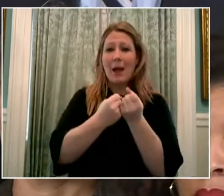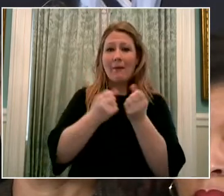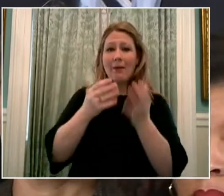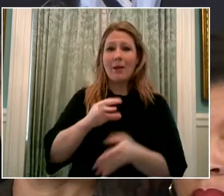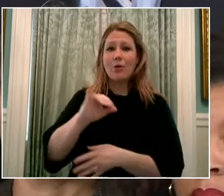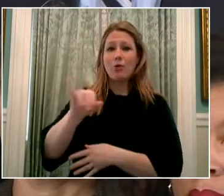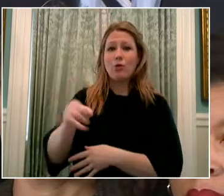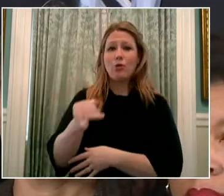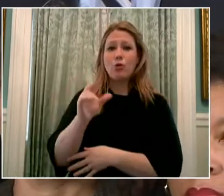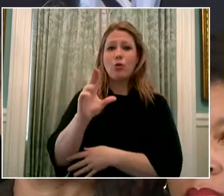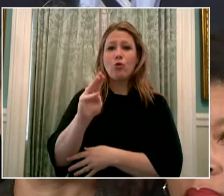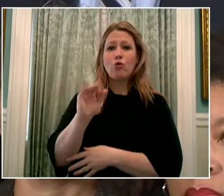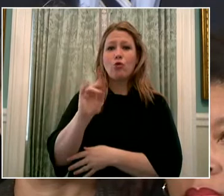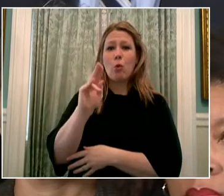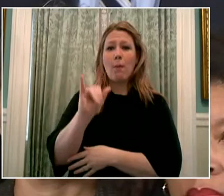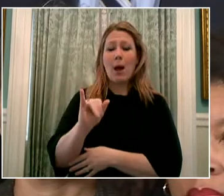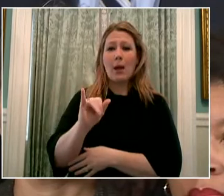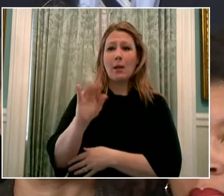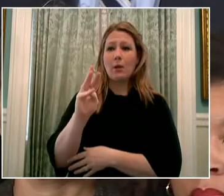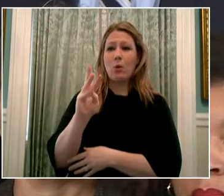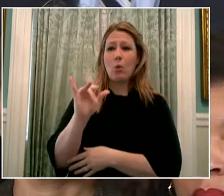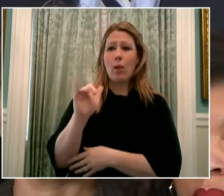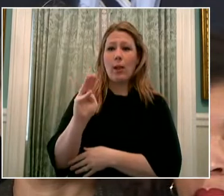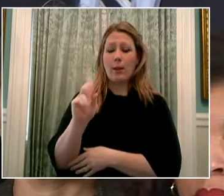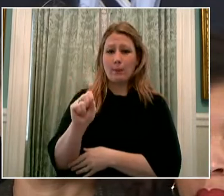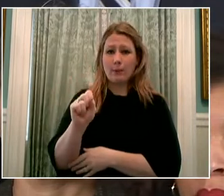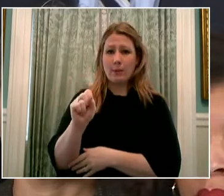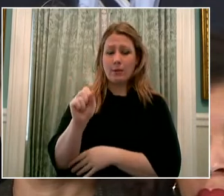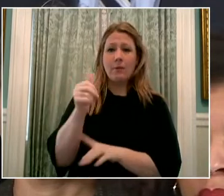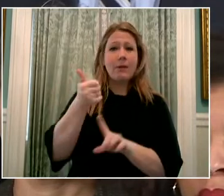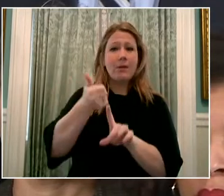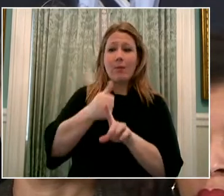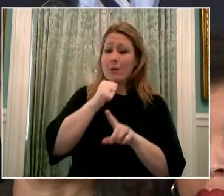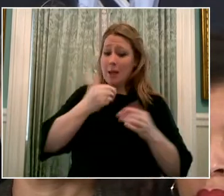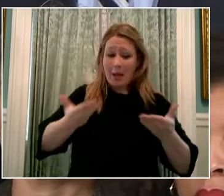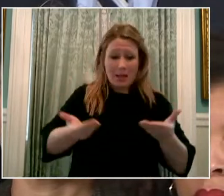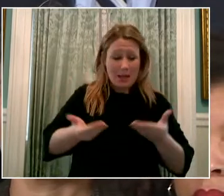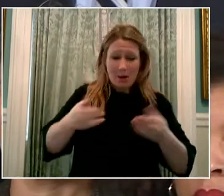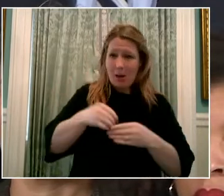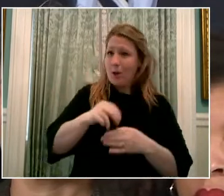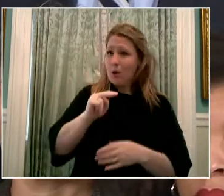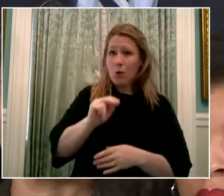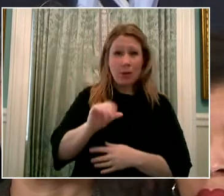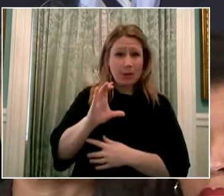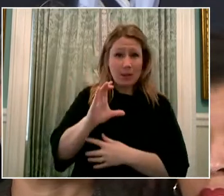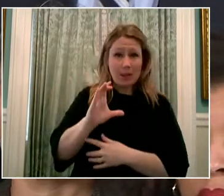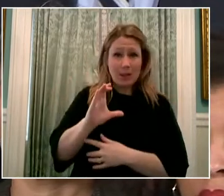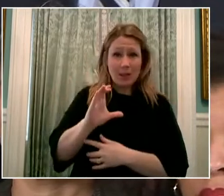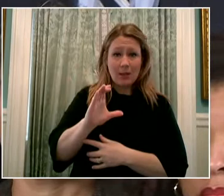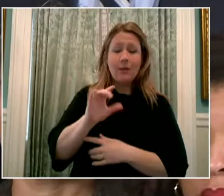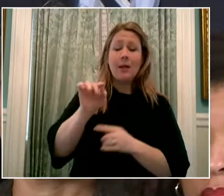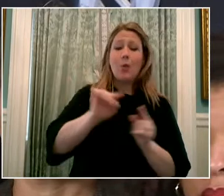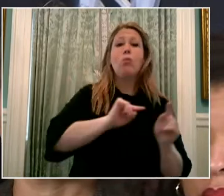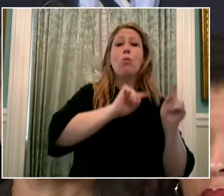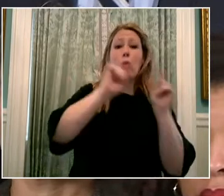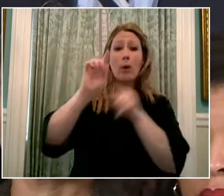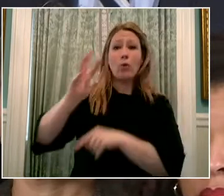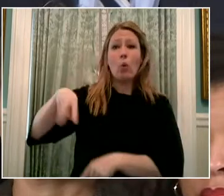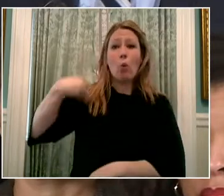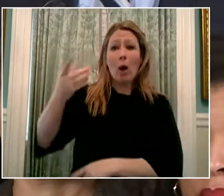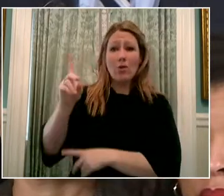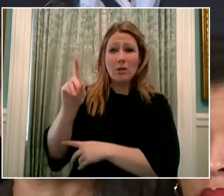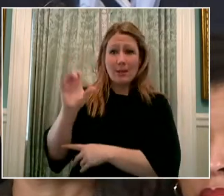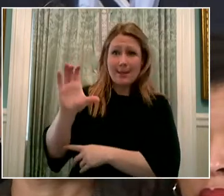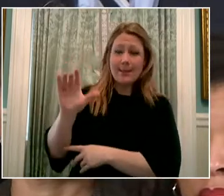doing? He's in Washington, D.C., meeting with our national leaders asking, what are they doing? And